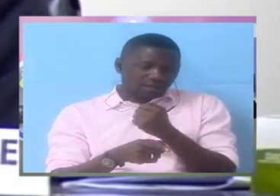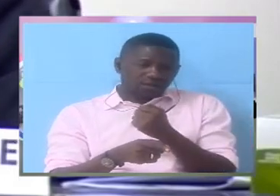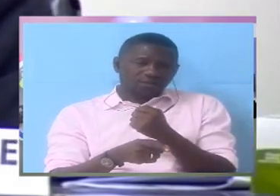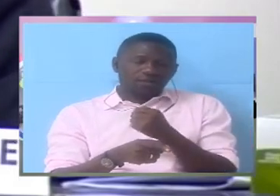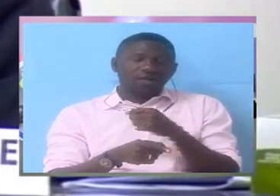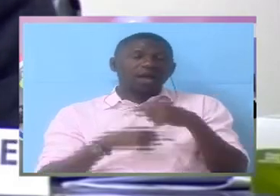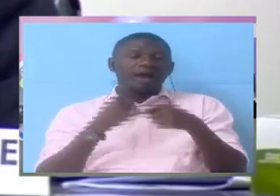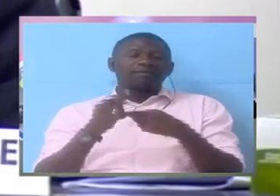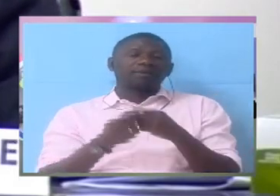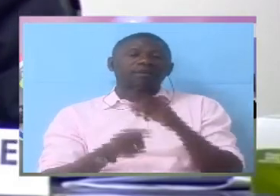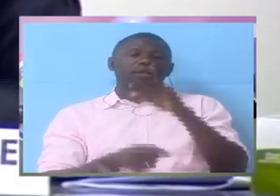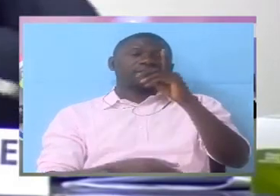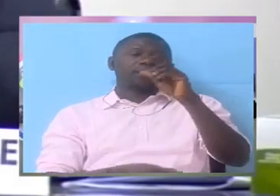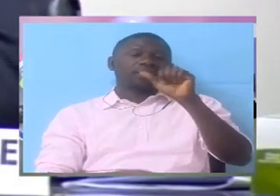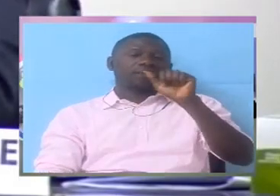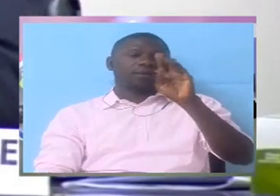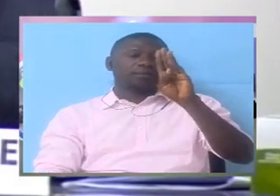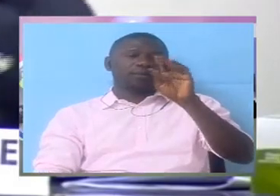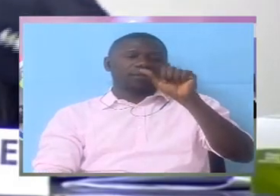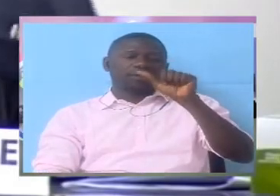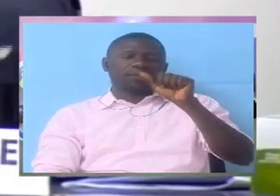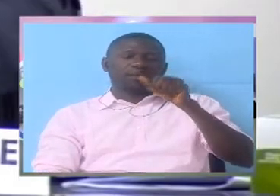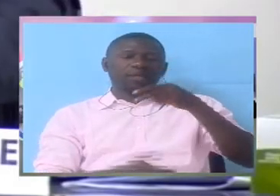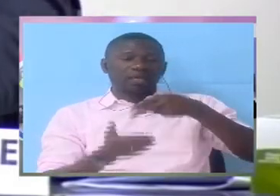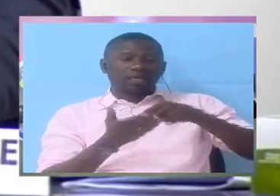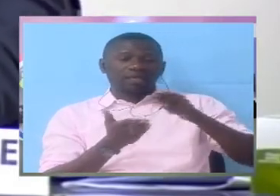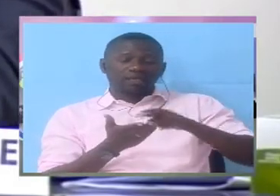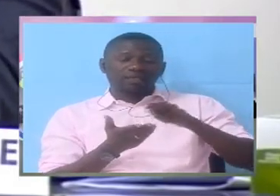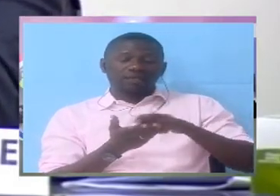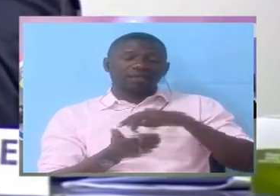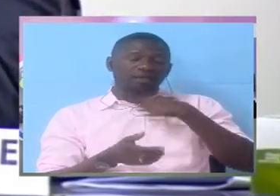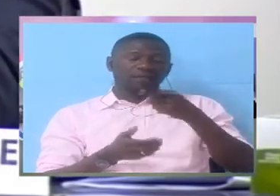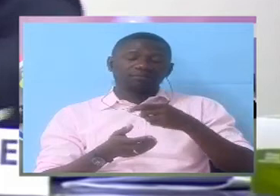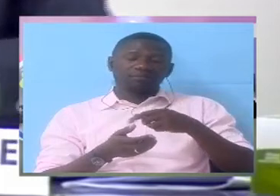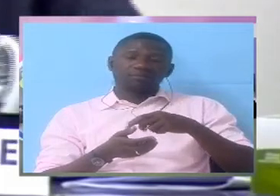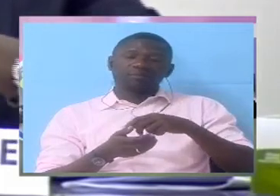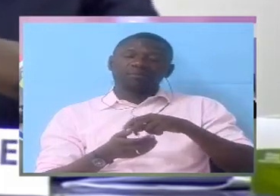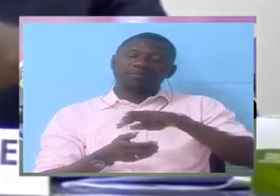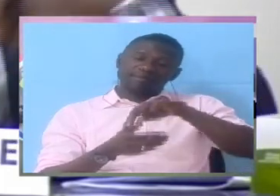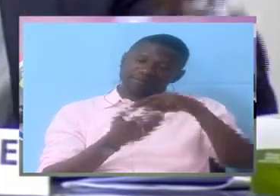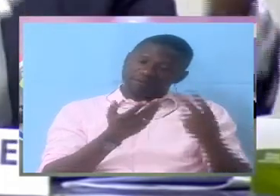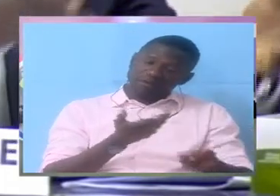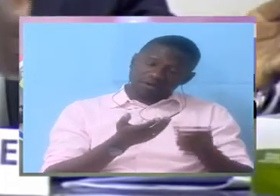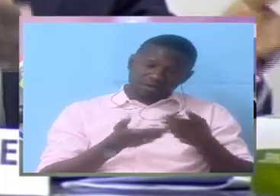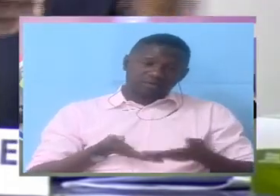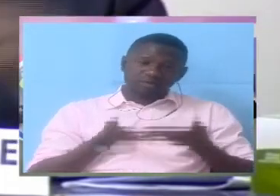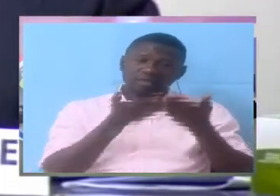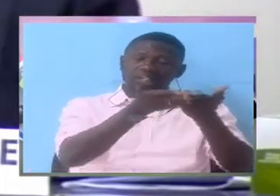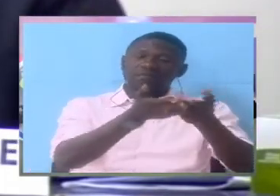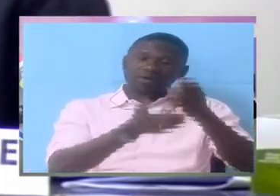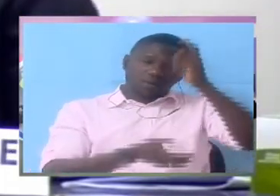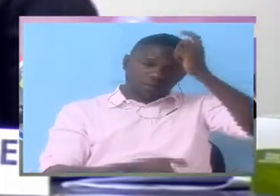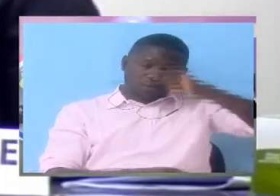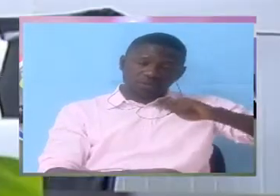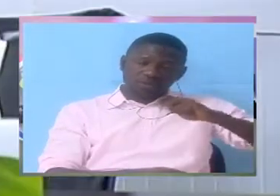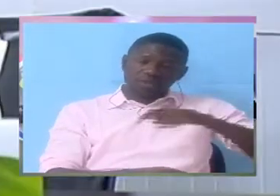Daba kicked his feet. And he was handed over. And we left.